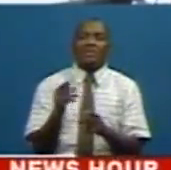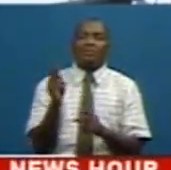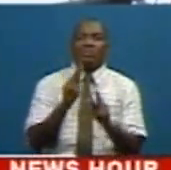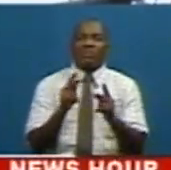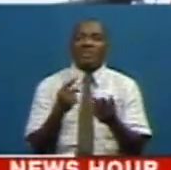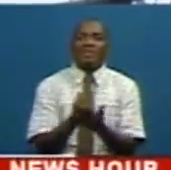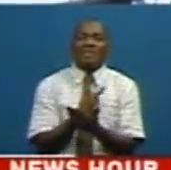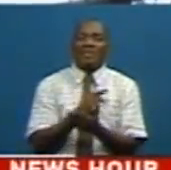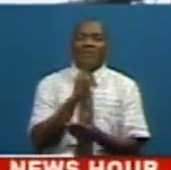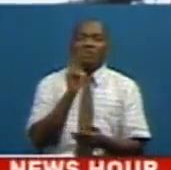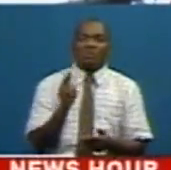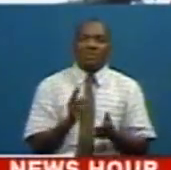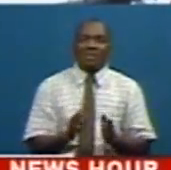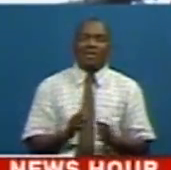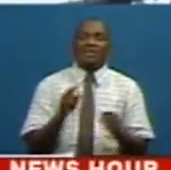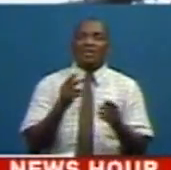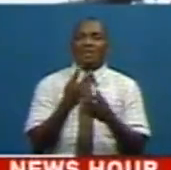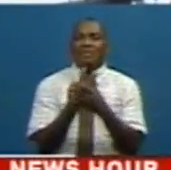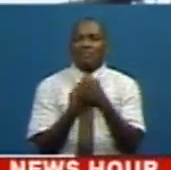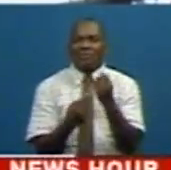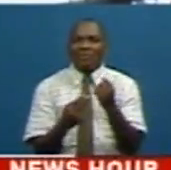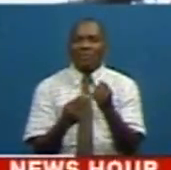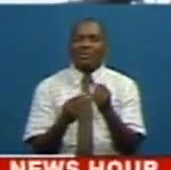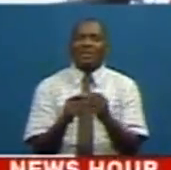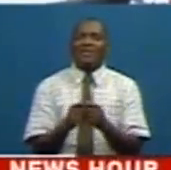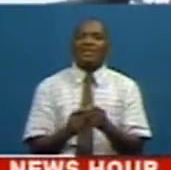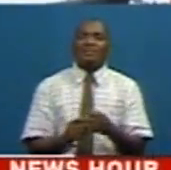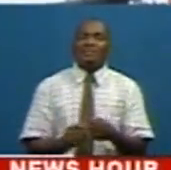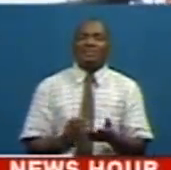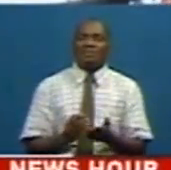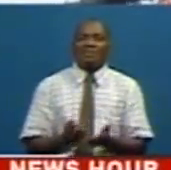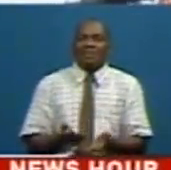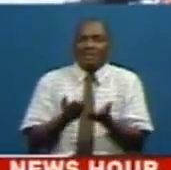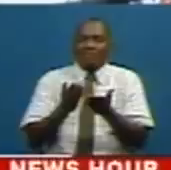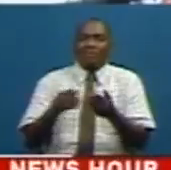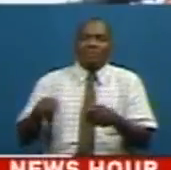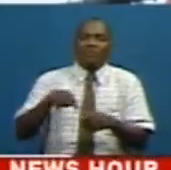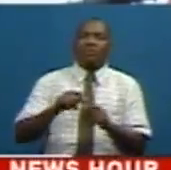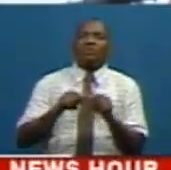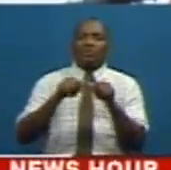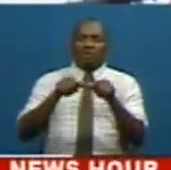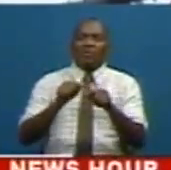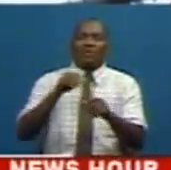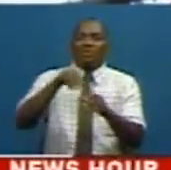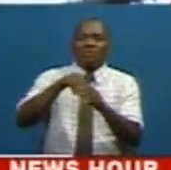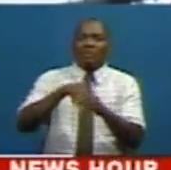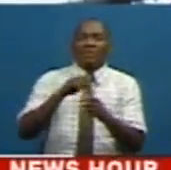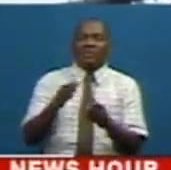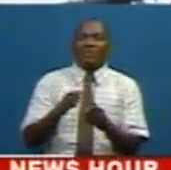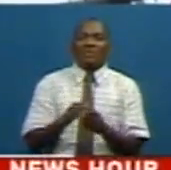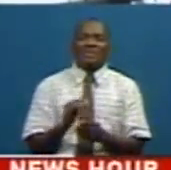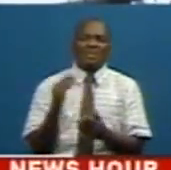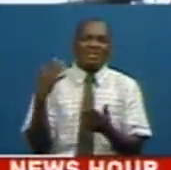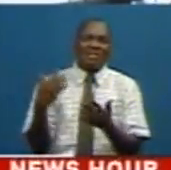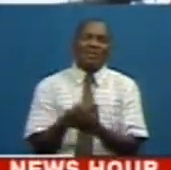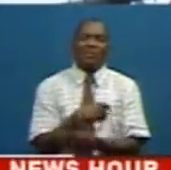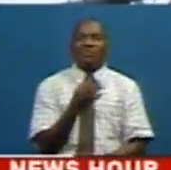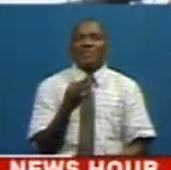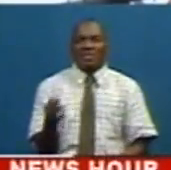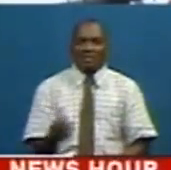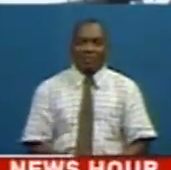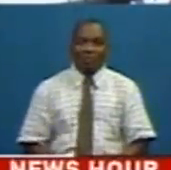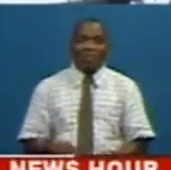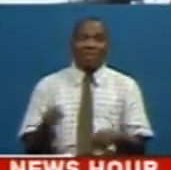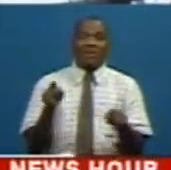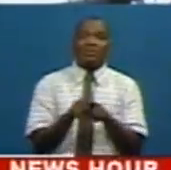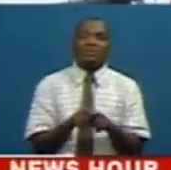Ghanaian consumers has both equipped us to continue to invest in state-of-the-art facilities